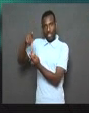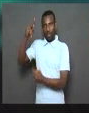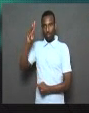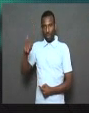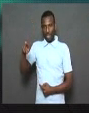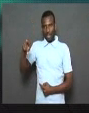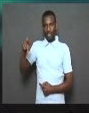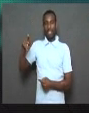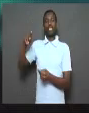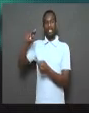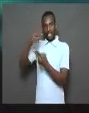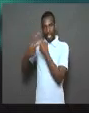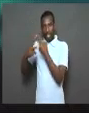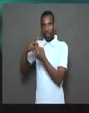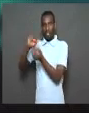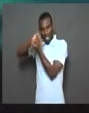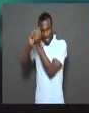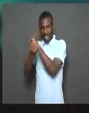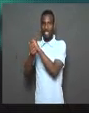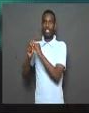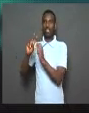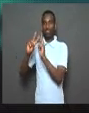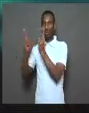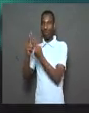times the change in volume.